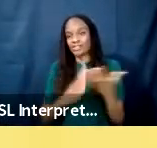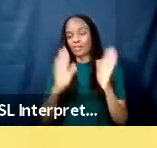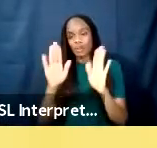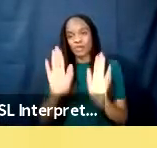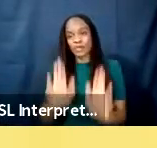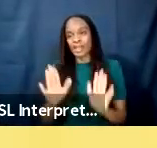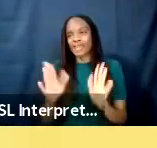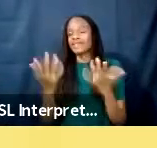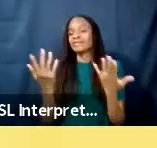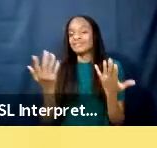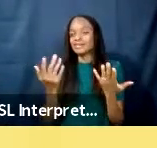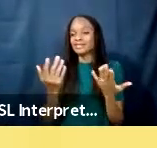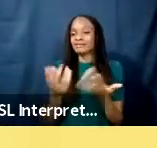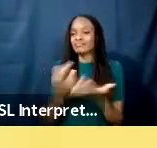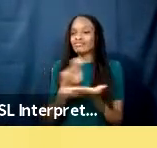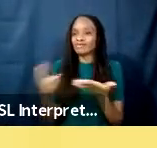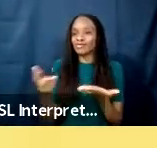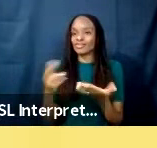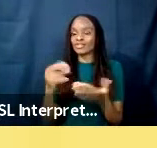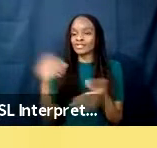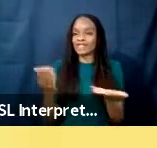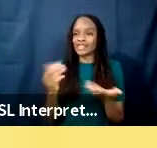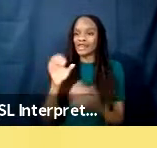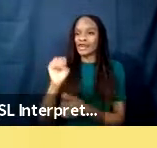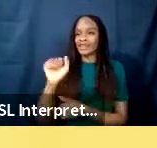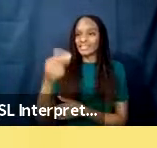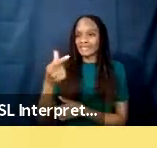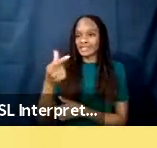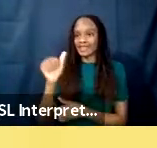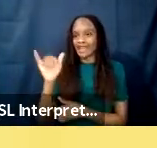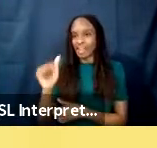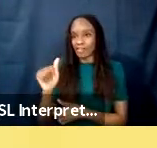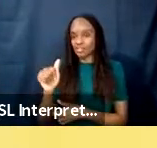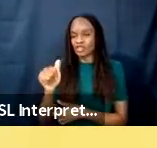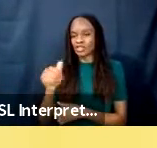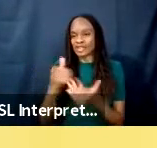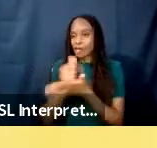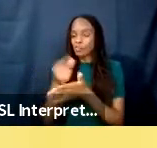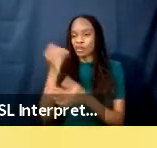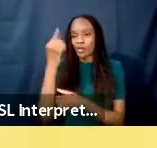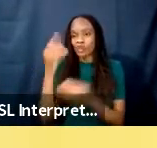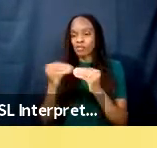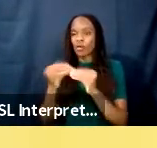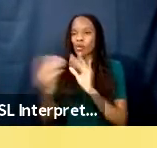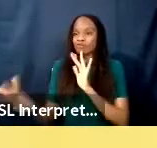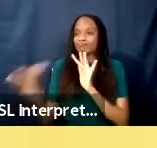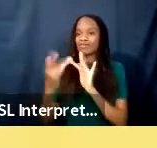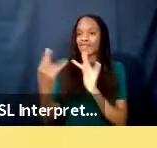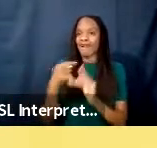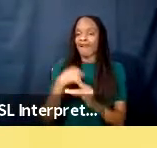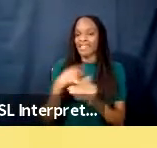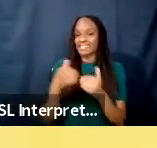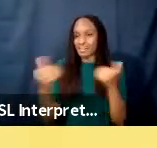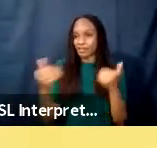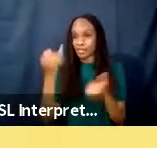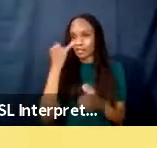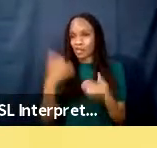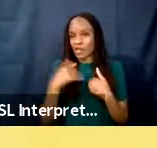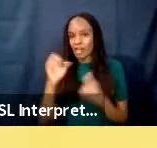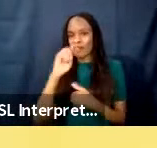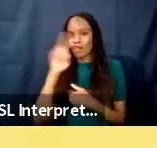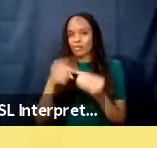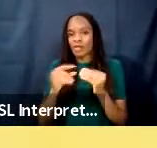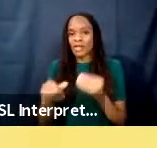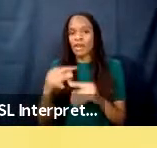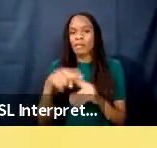within SAG-AFTRA that can help you understand that a little better. So reach out to us separately if you have some questions on that. But just know